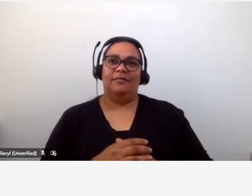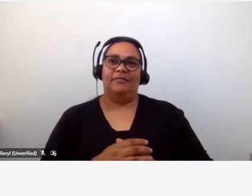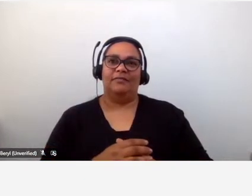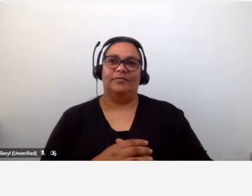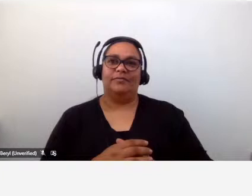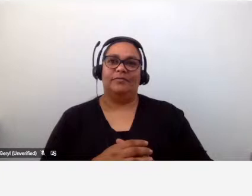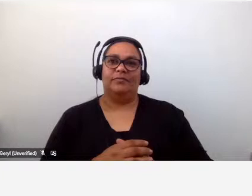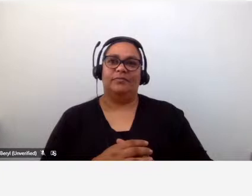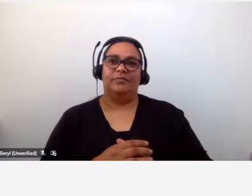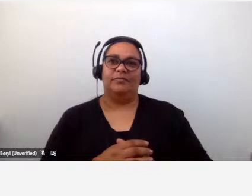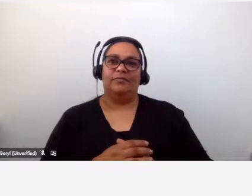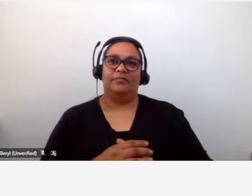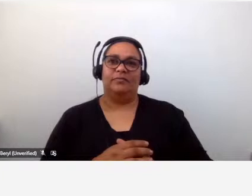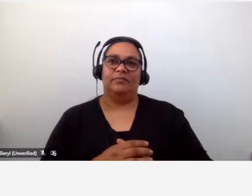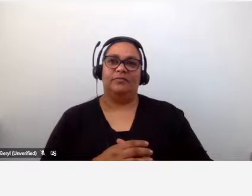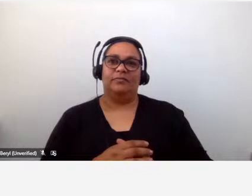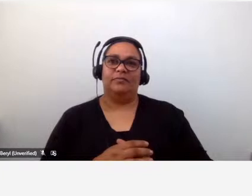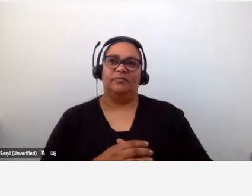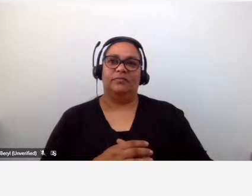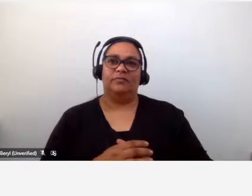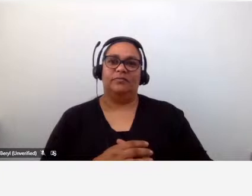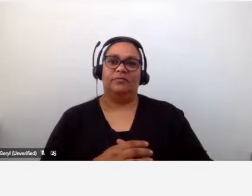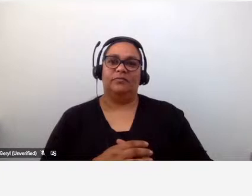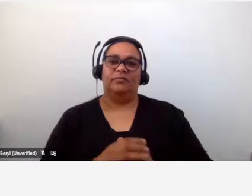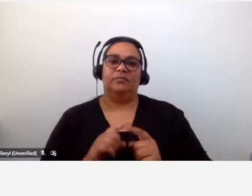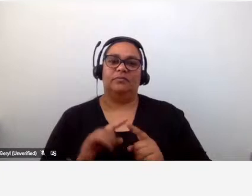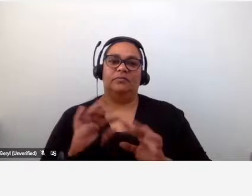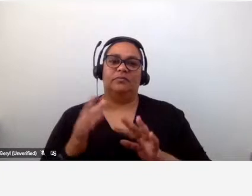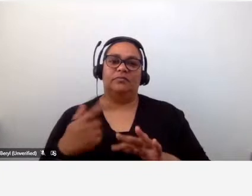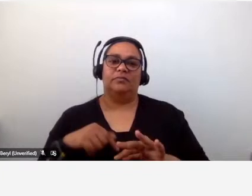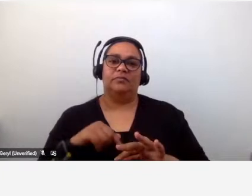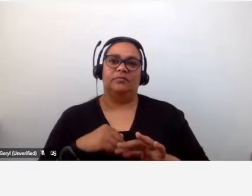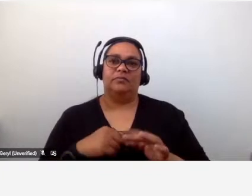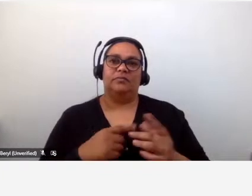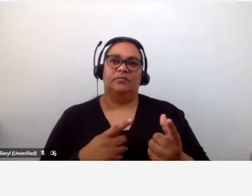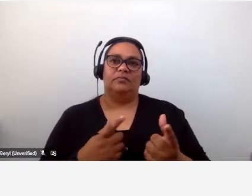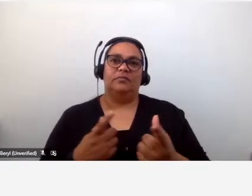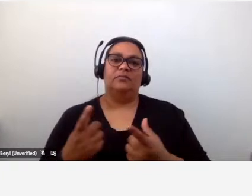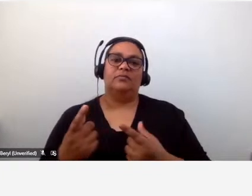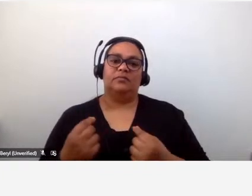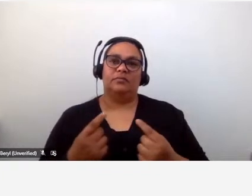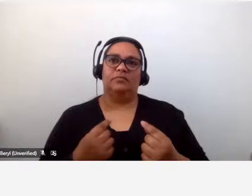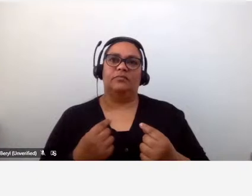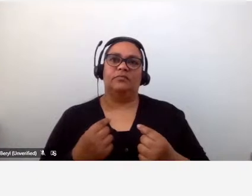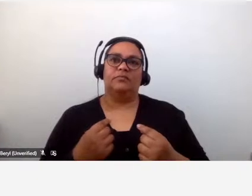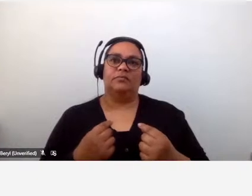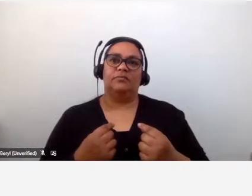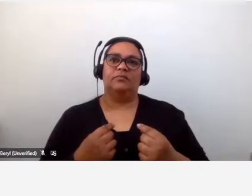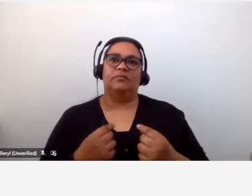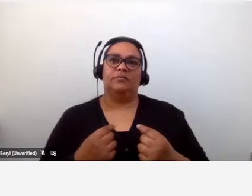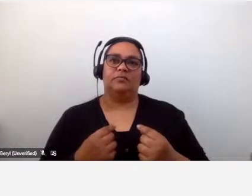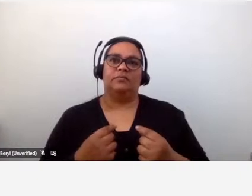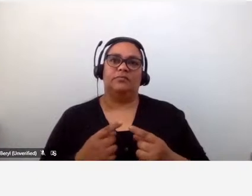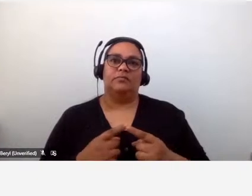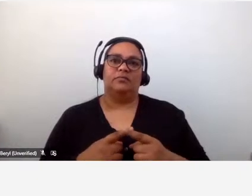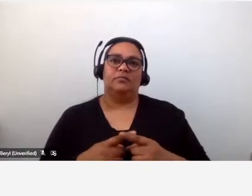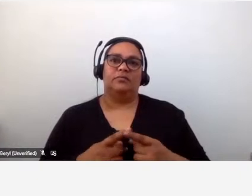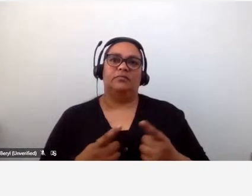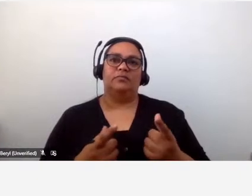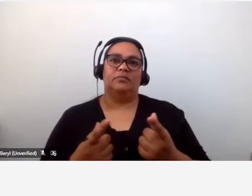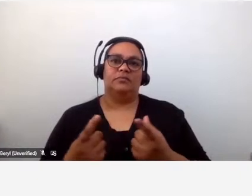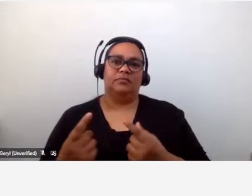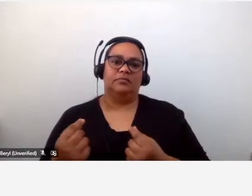matter is somewhere in the report on how we have, in monetary terms, supported them,